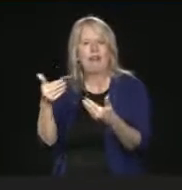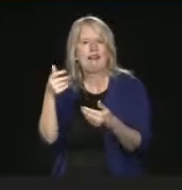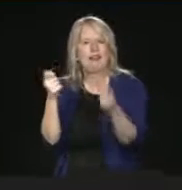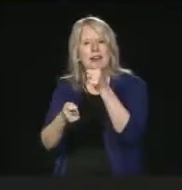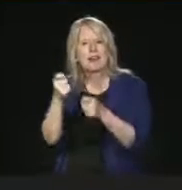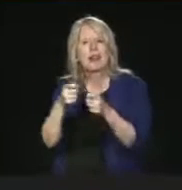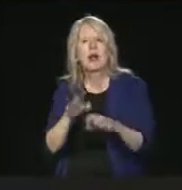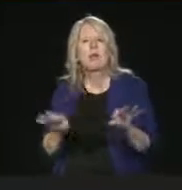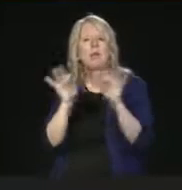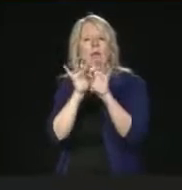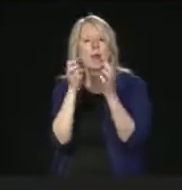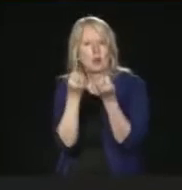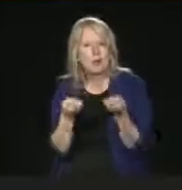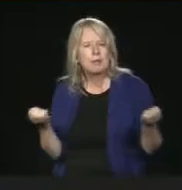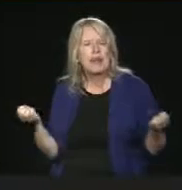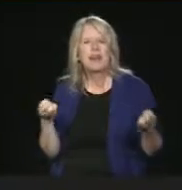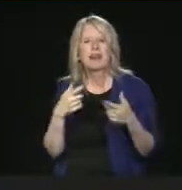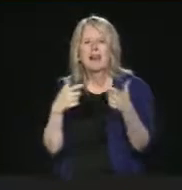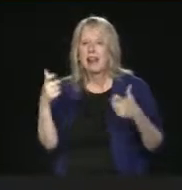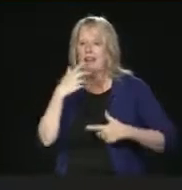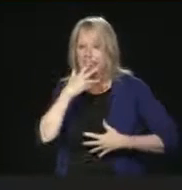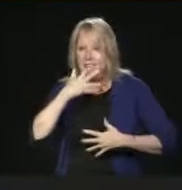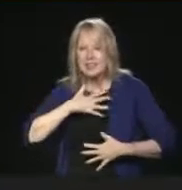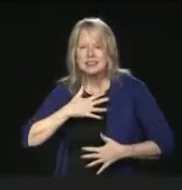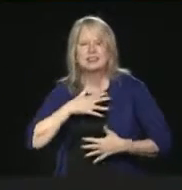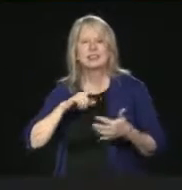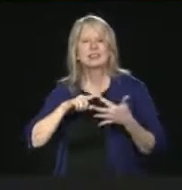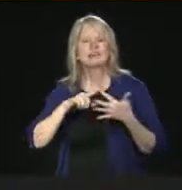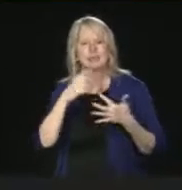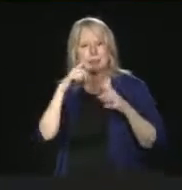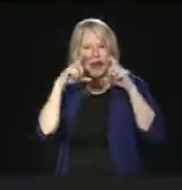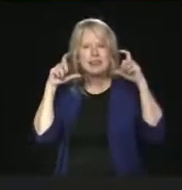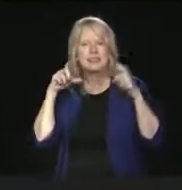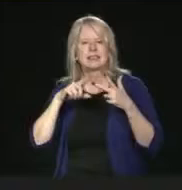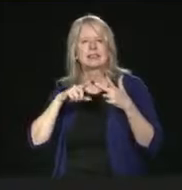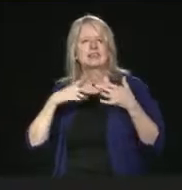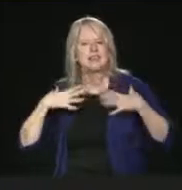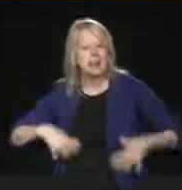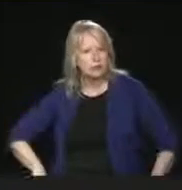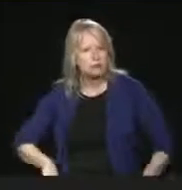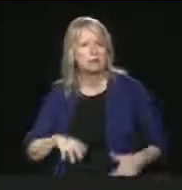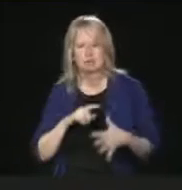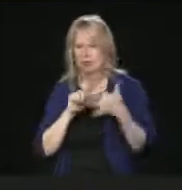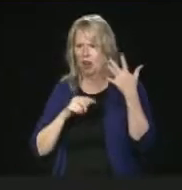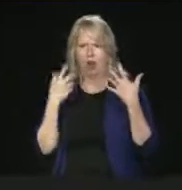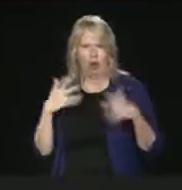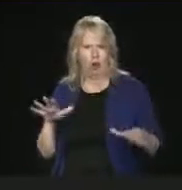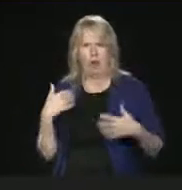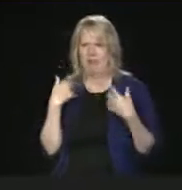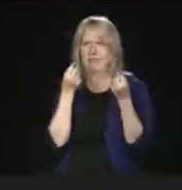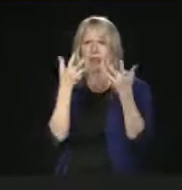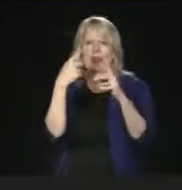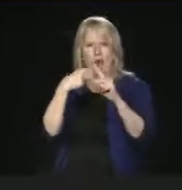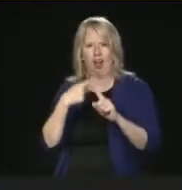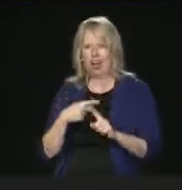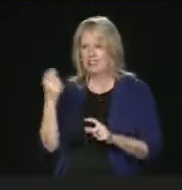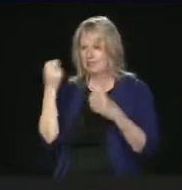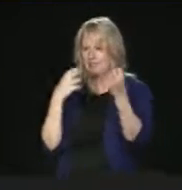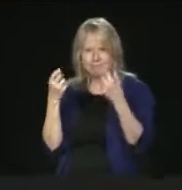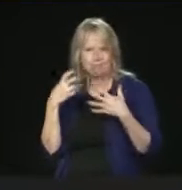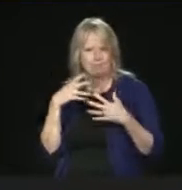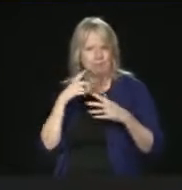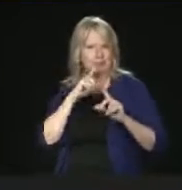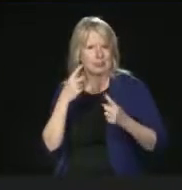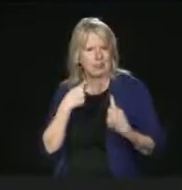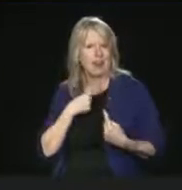essential equipment, whether it's ventilators or masks or gowns. We've had already a tremendous positive response from companies.